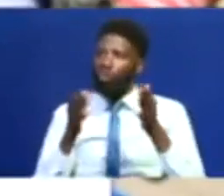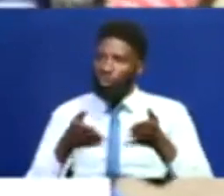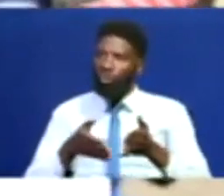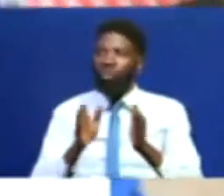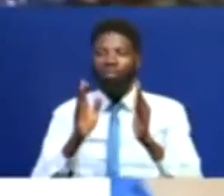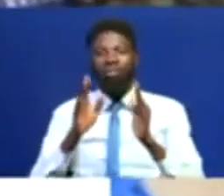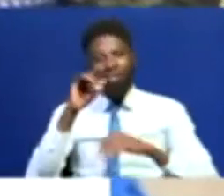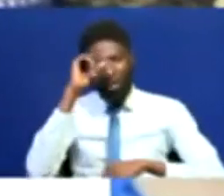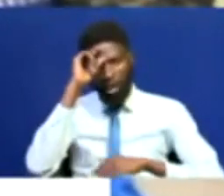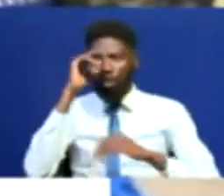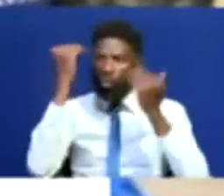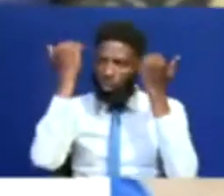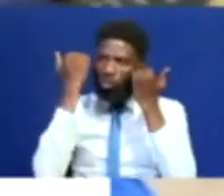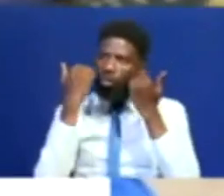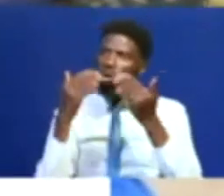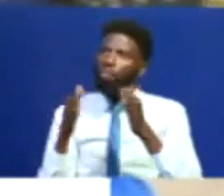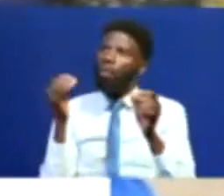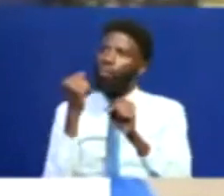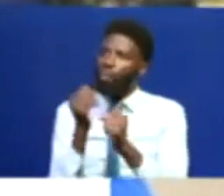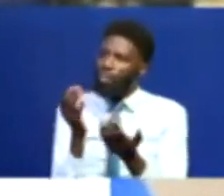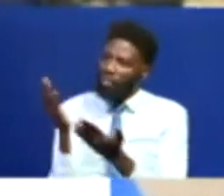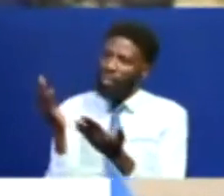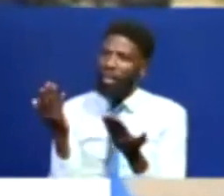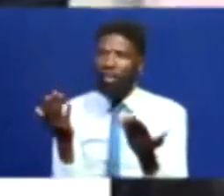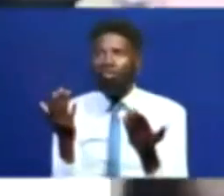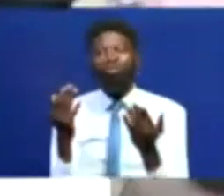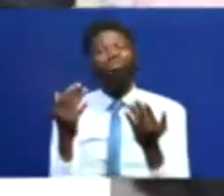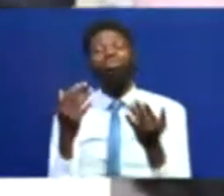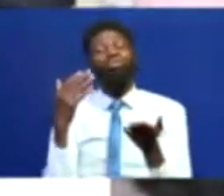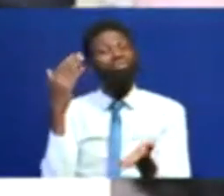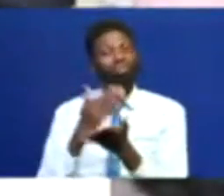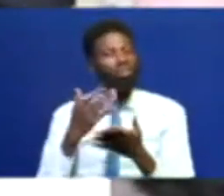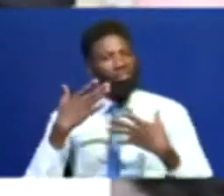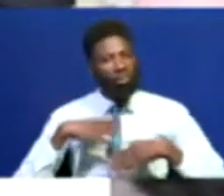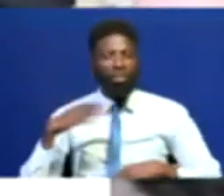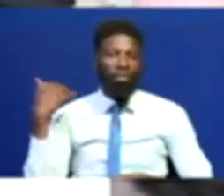to the courts. The courts are open and they are working. Wacheni kukuja kusumbua watu hapa kwa street.